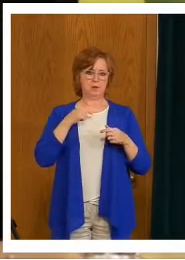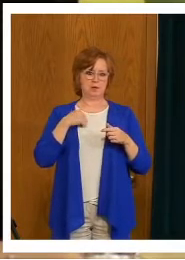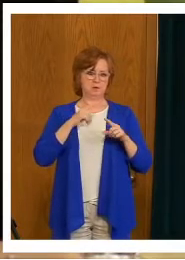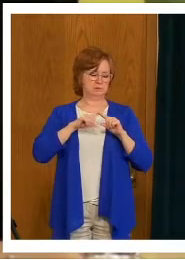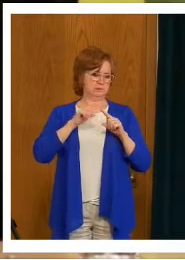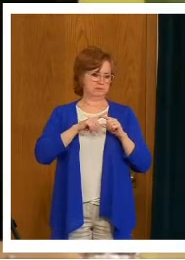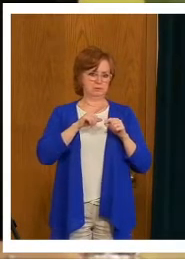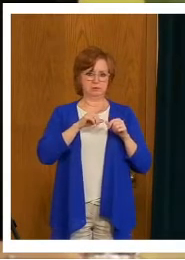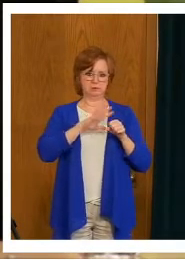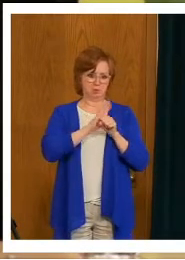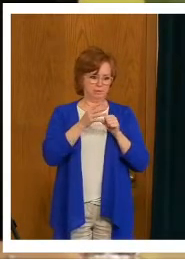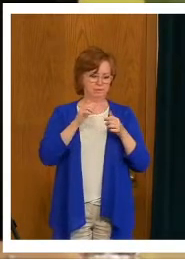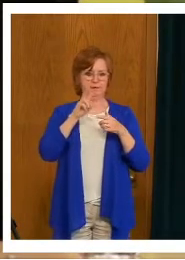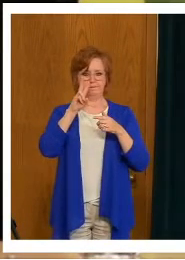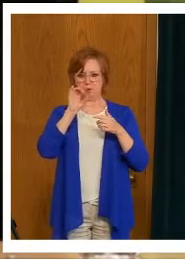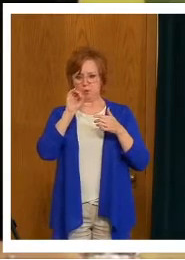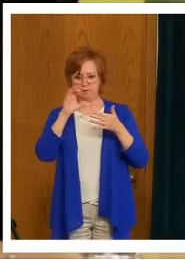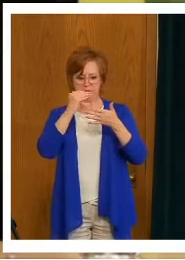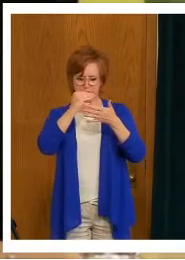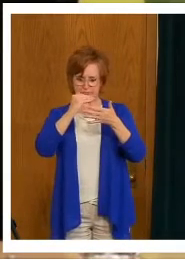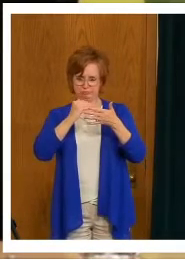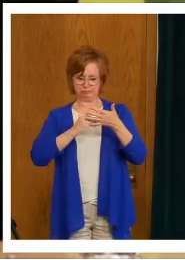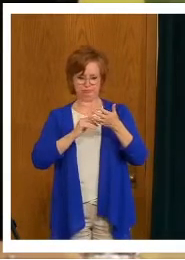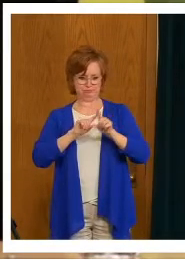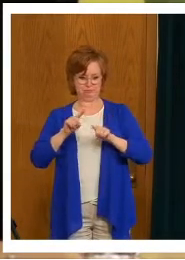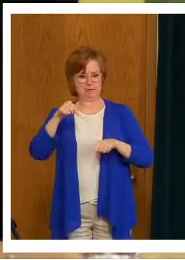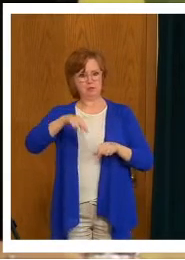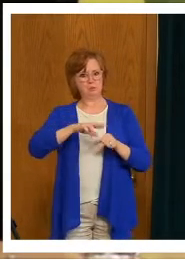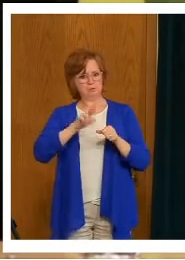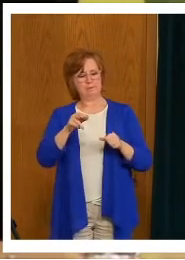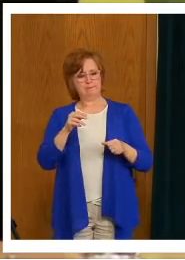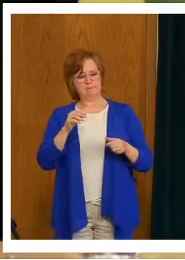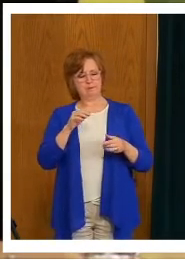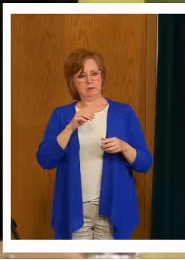concern that we've been dealing with here for a while, which is why we've had the